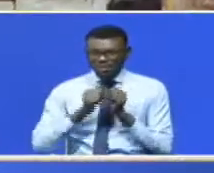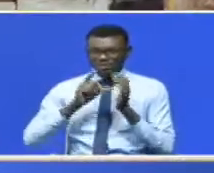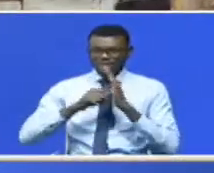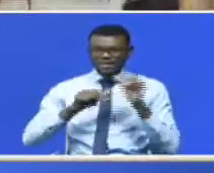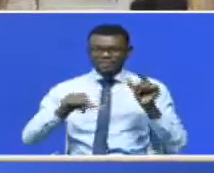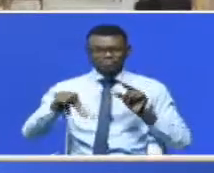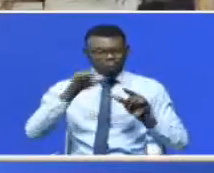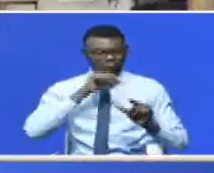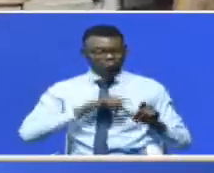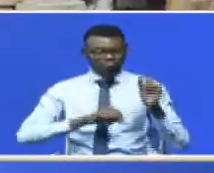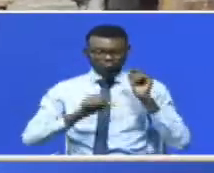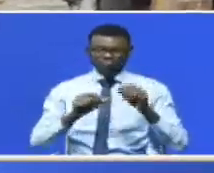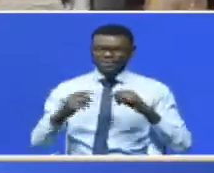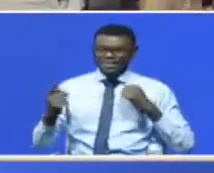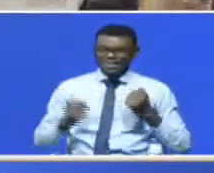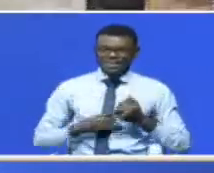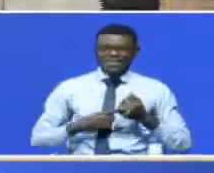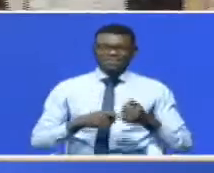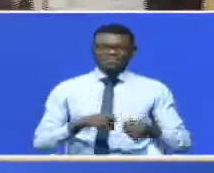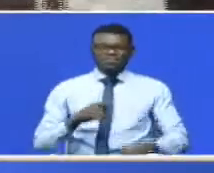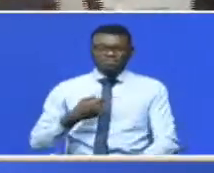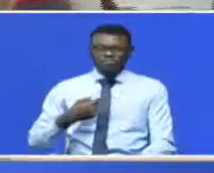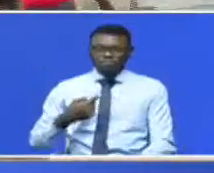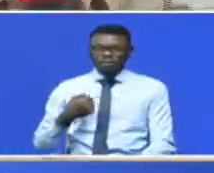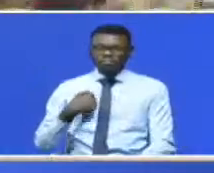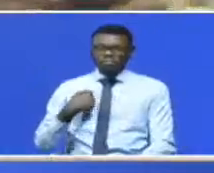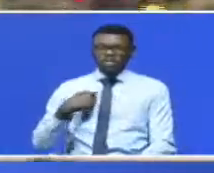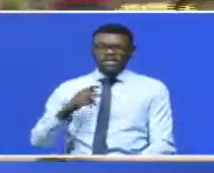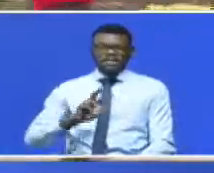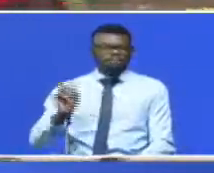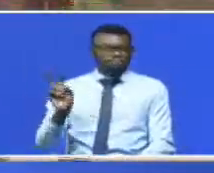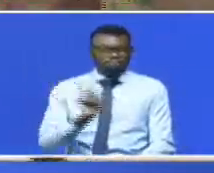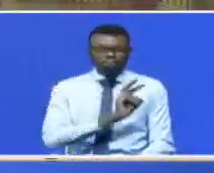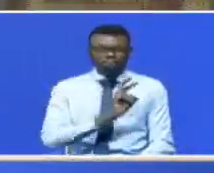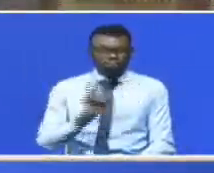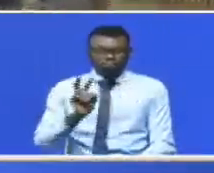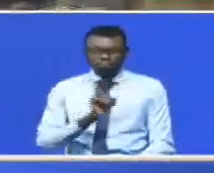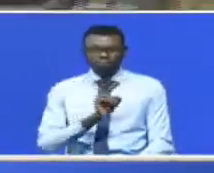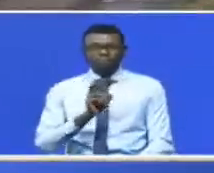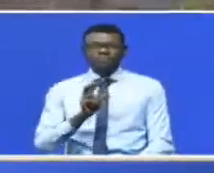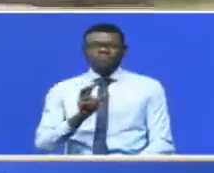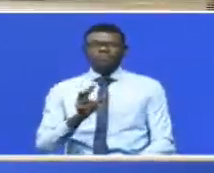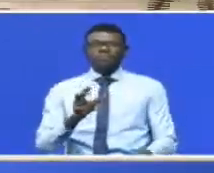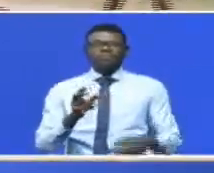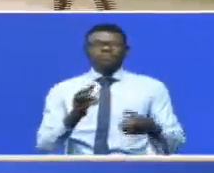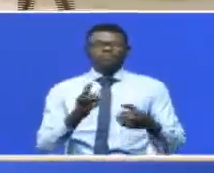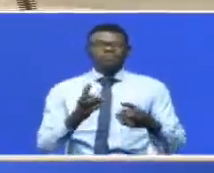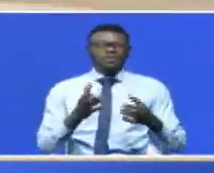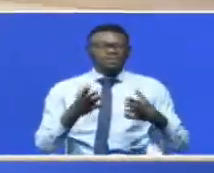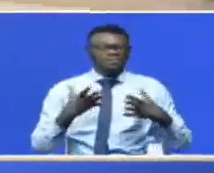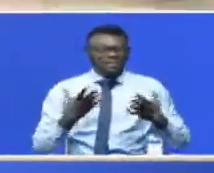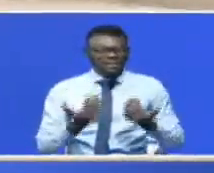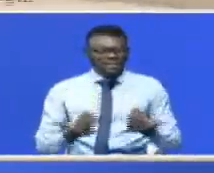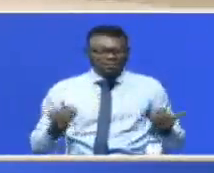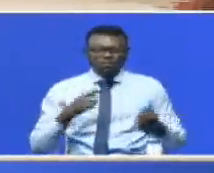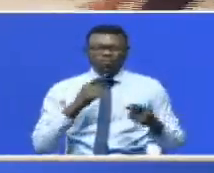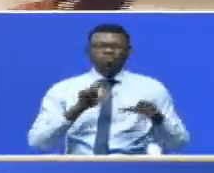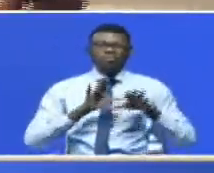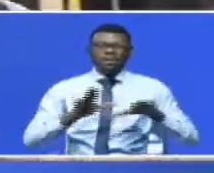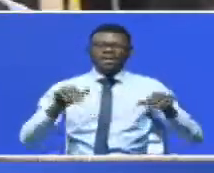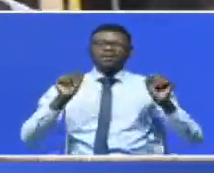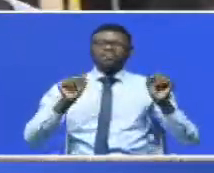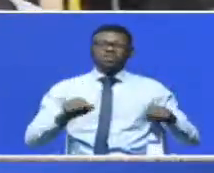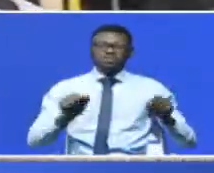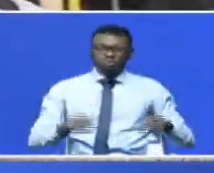six. So the main thing was I was looking for the most marketable kids, and age and height